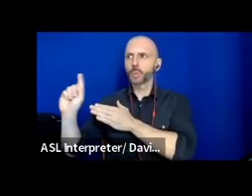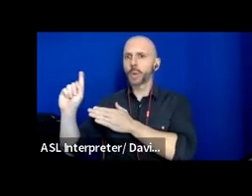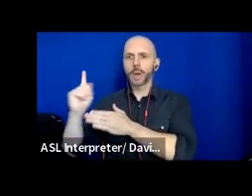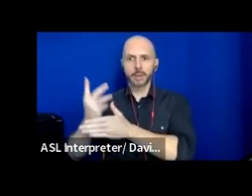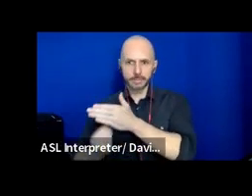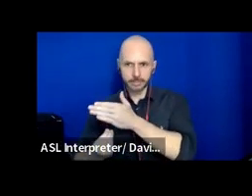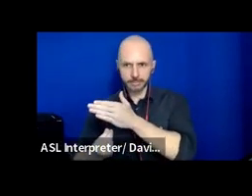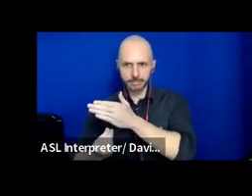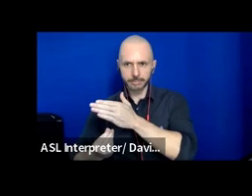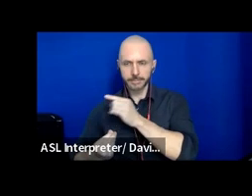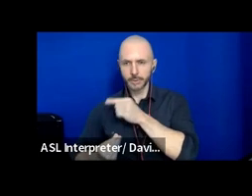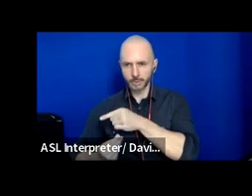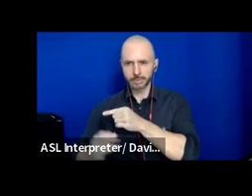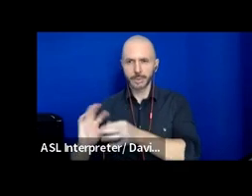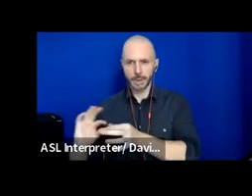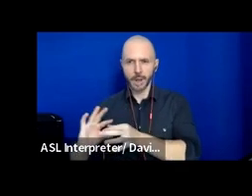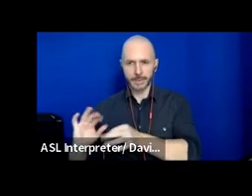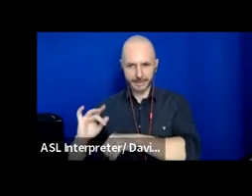Great.